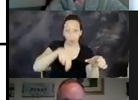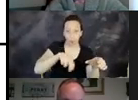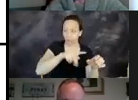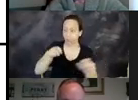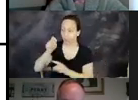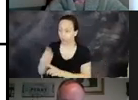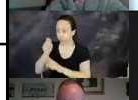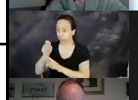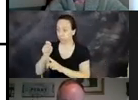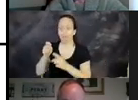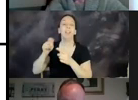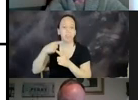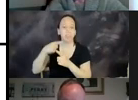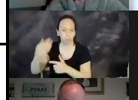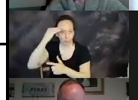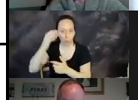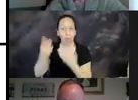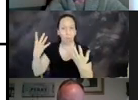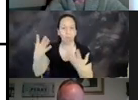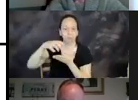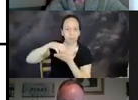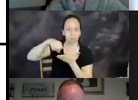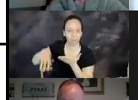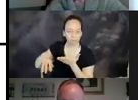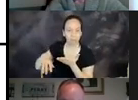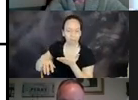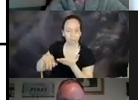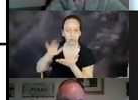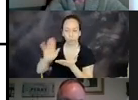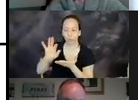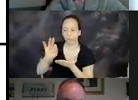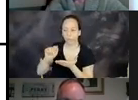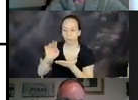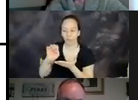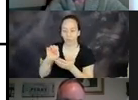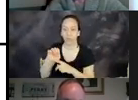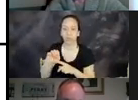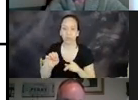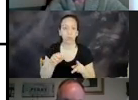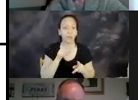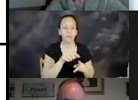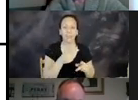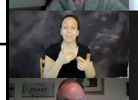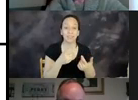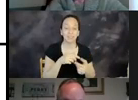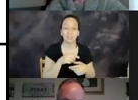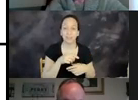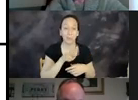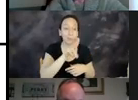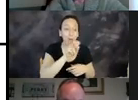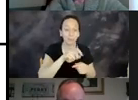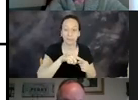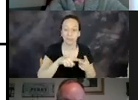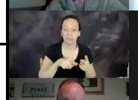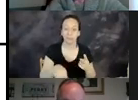calculate your fare using that information. We don't need you to tap off if you're using a bus or a